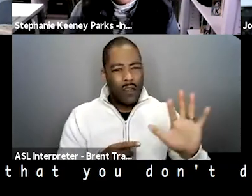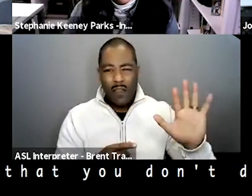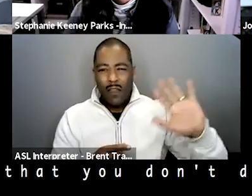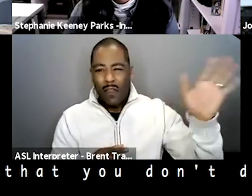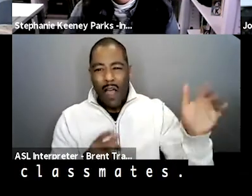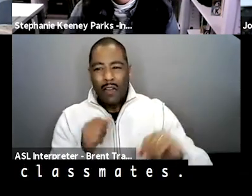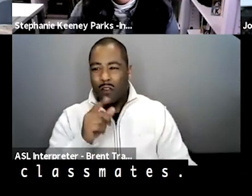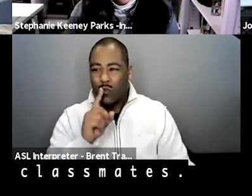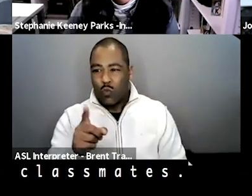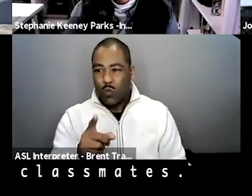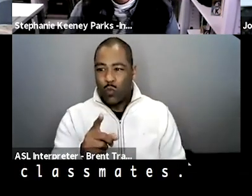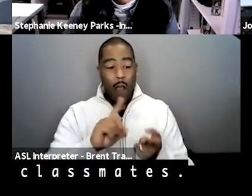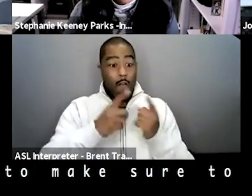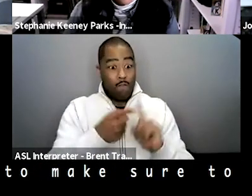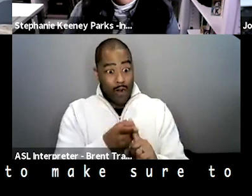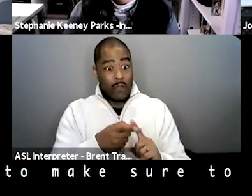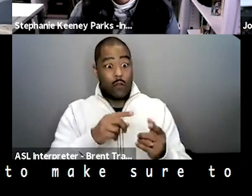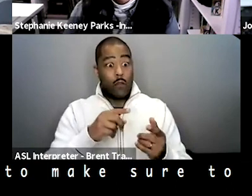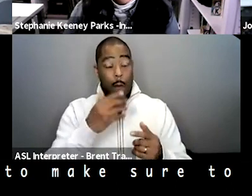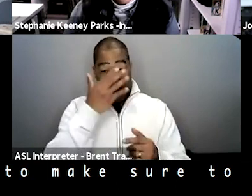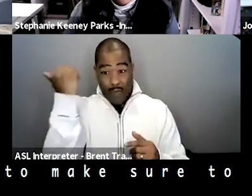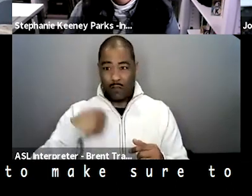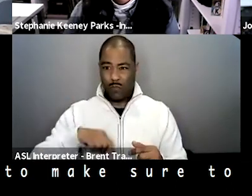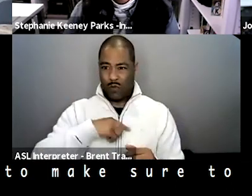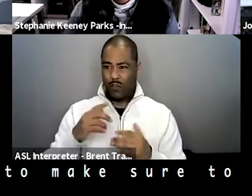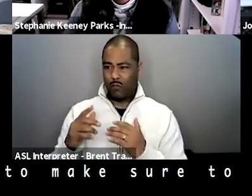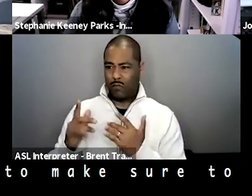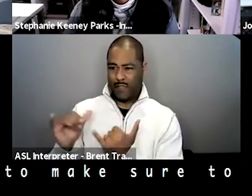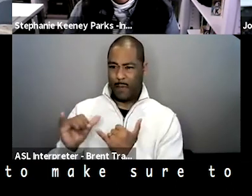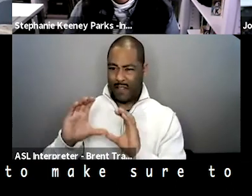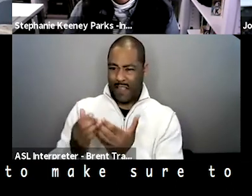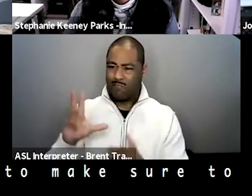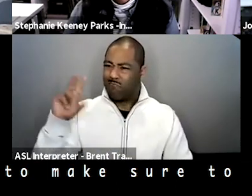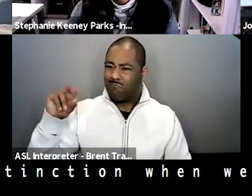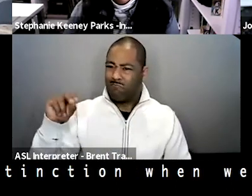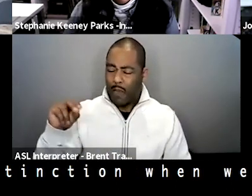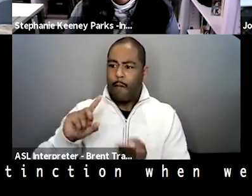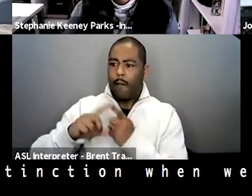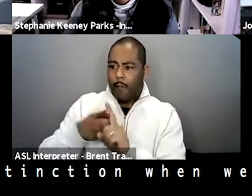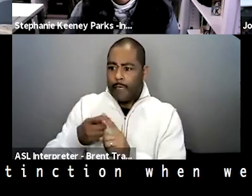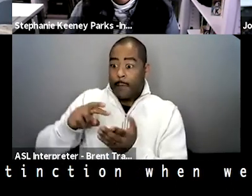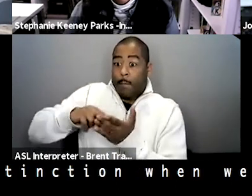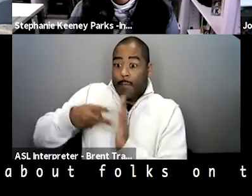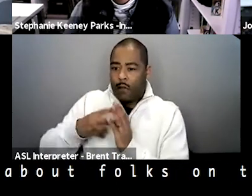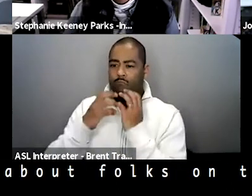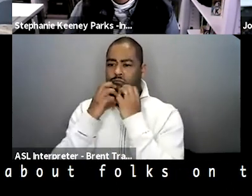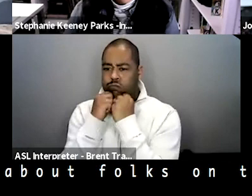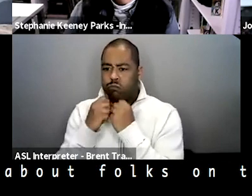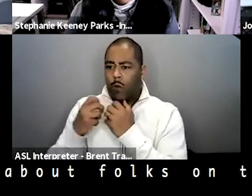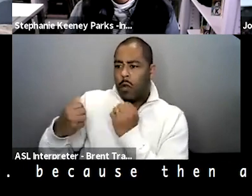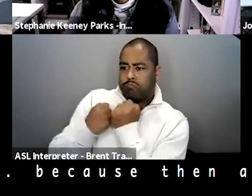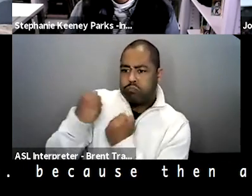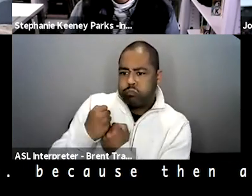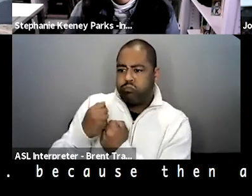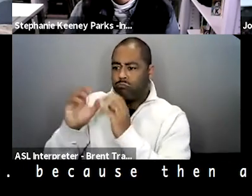way. You do things with friends that you don't do with all your classmates. And we have to make sure to impart that distinction when we're